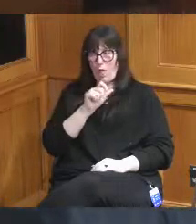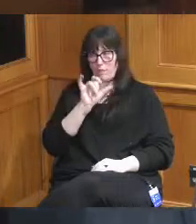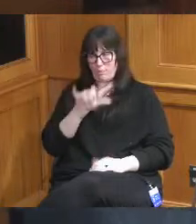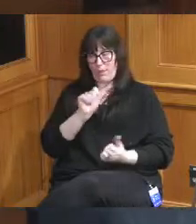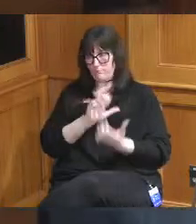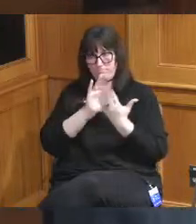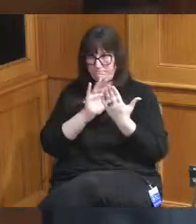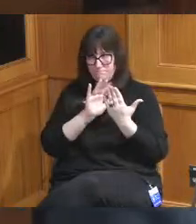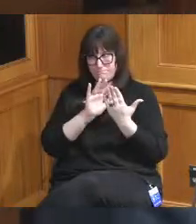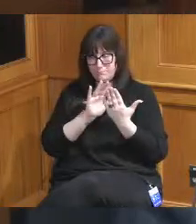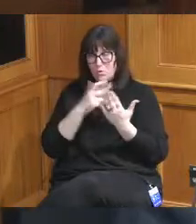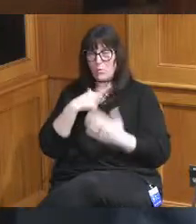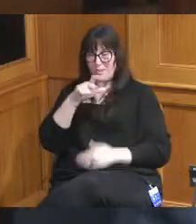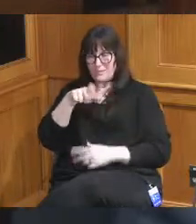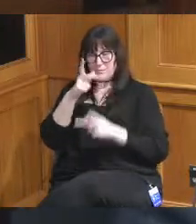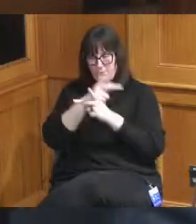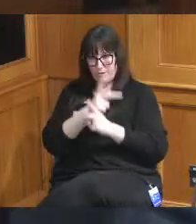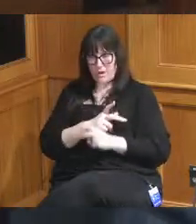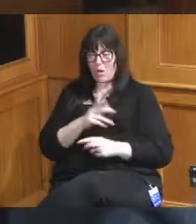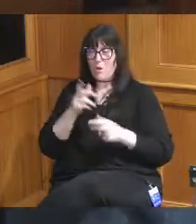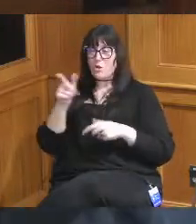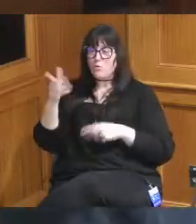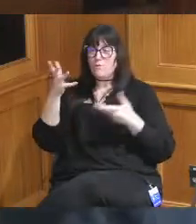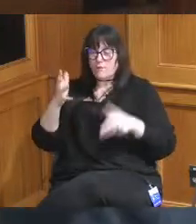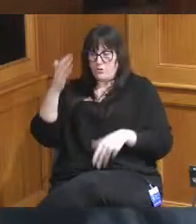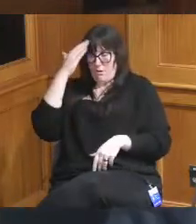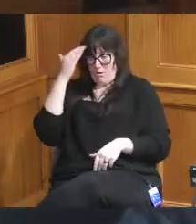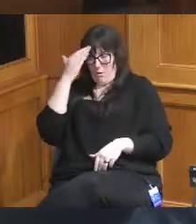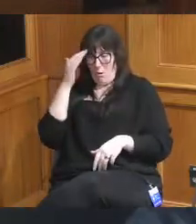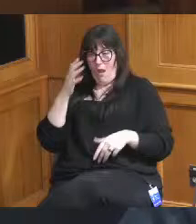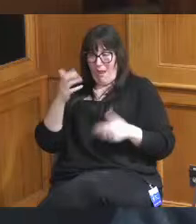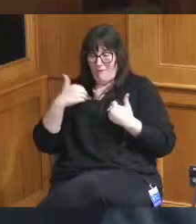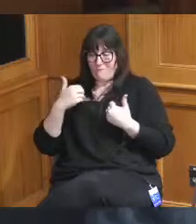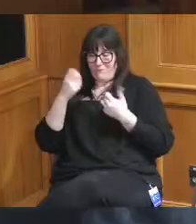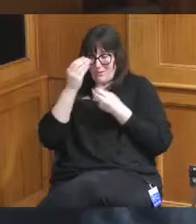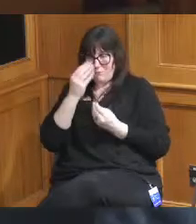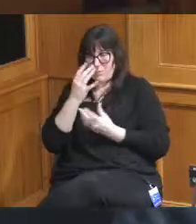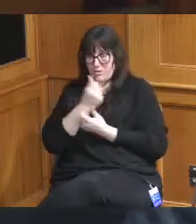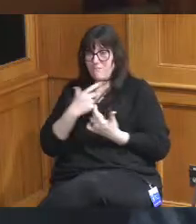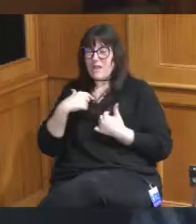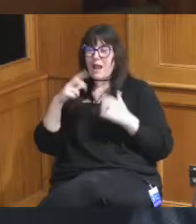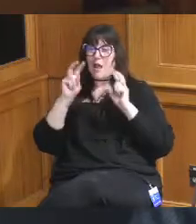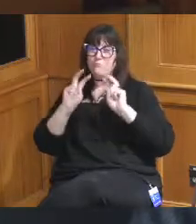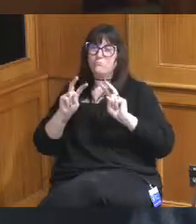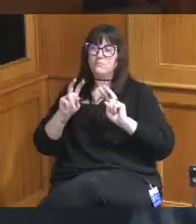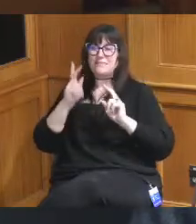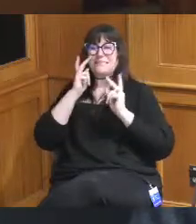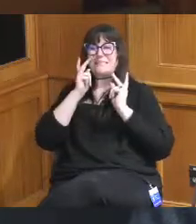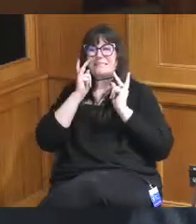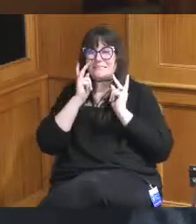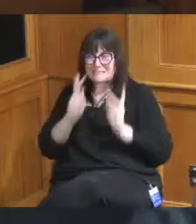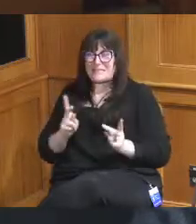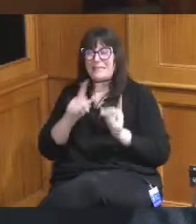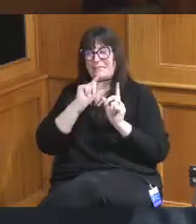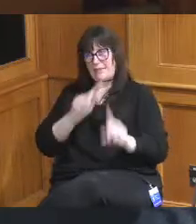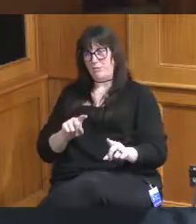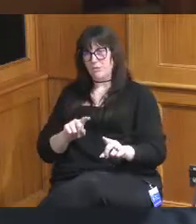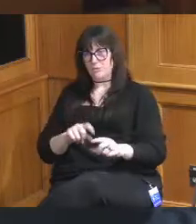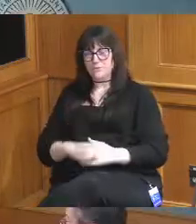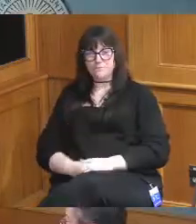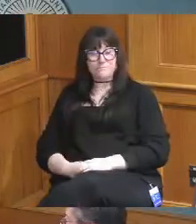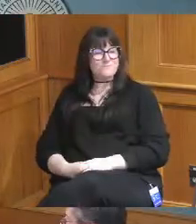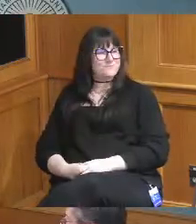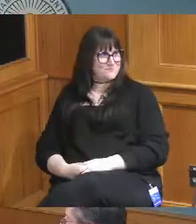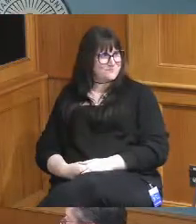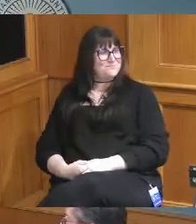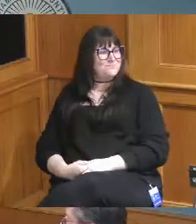So I know you have all the information and you pulled a group together, and I'm looking forward to seeing the answers in writing. Yeah, so, and